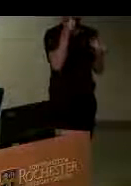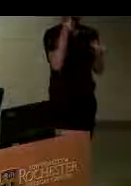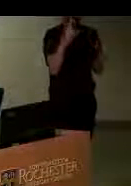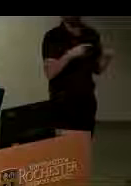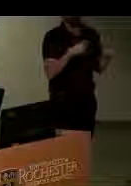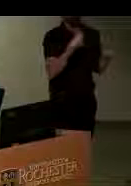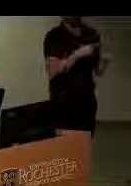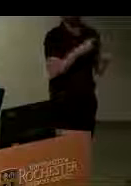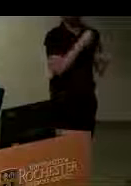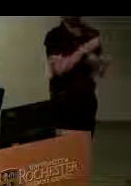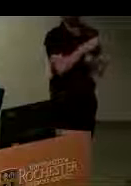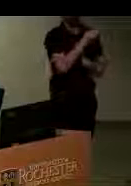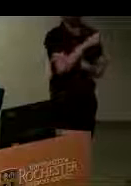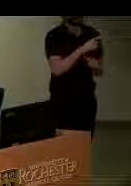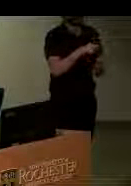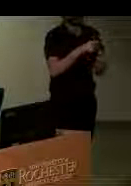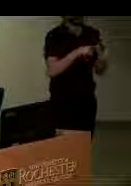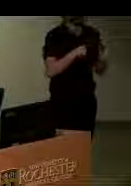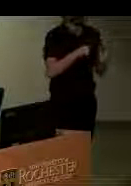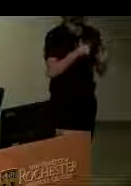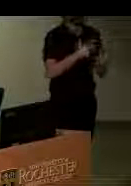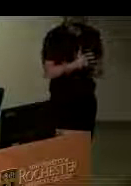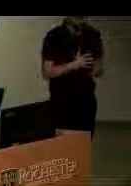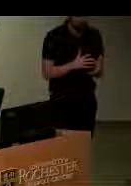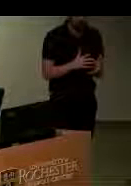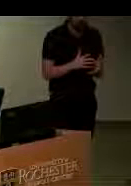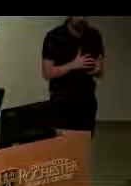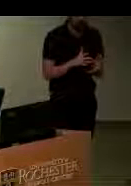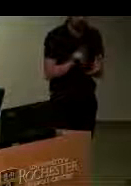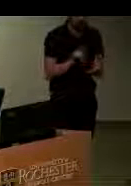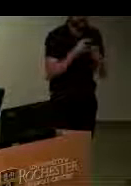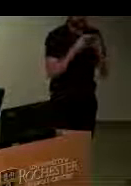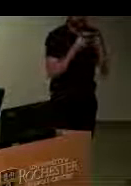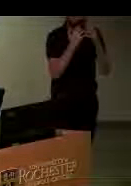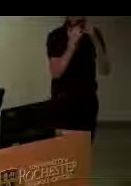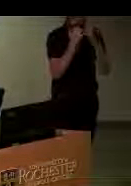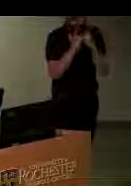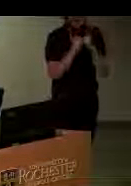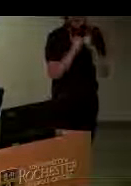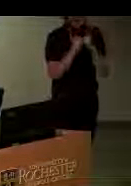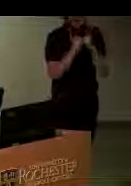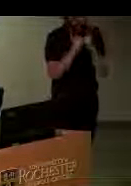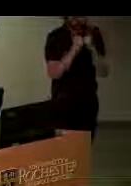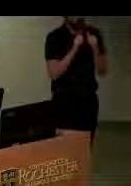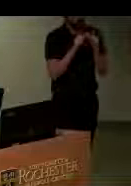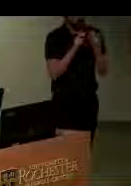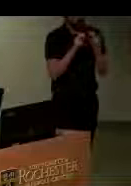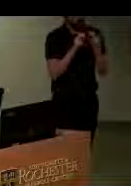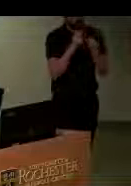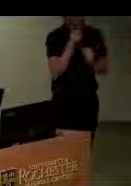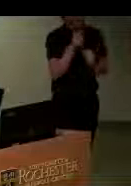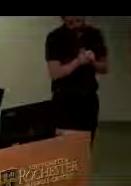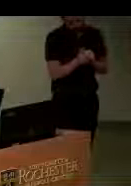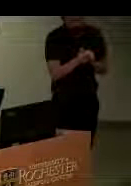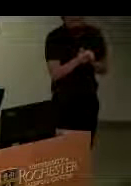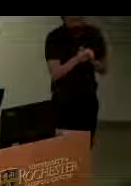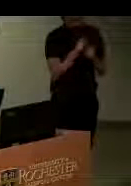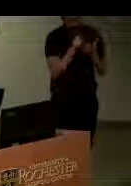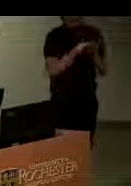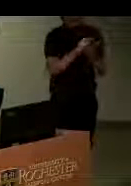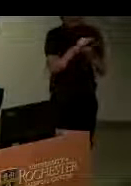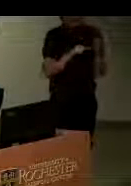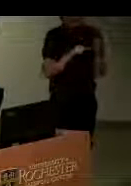we shortchange those students in the value of the experienced clinician watching,